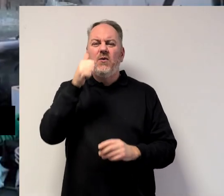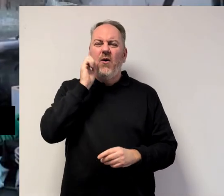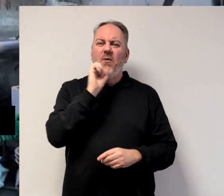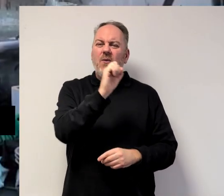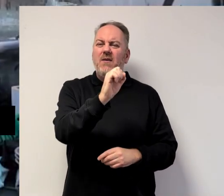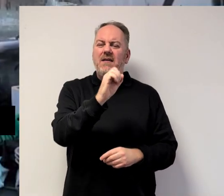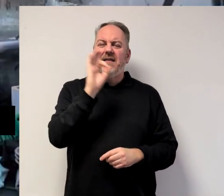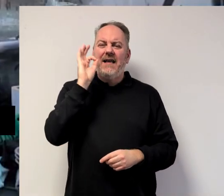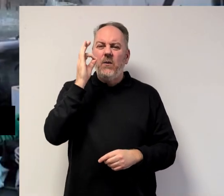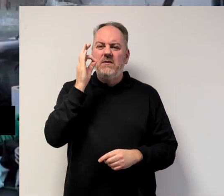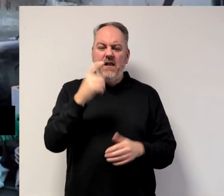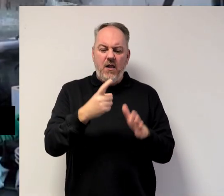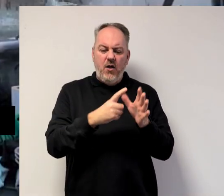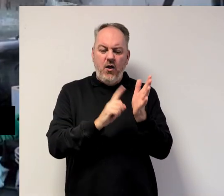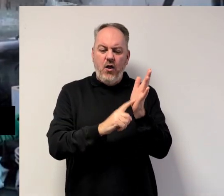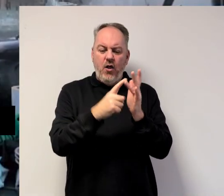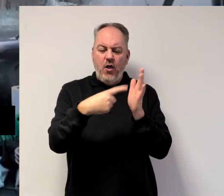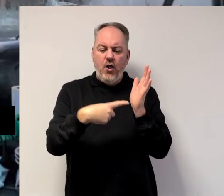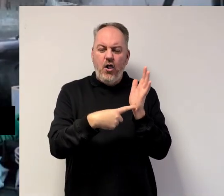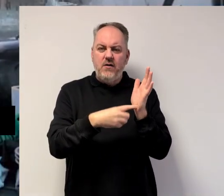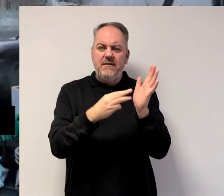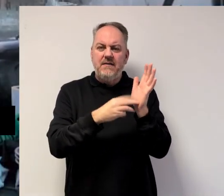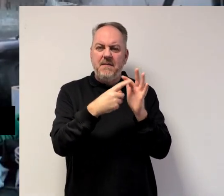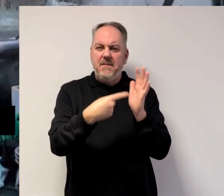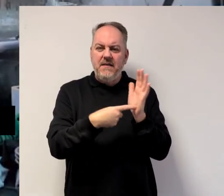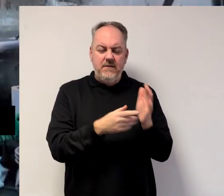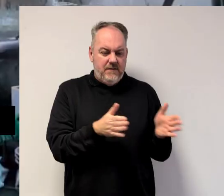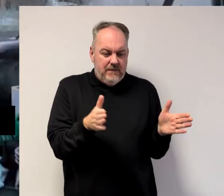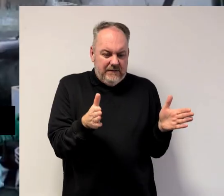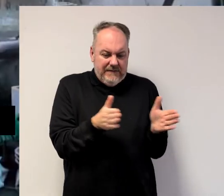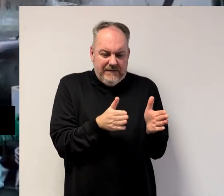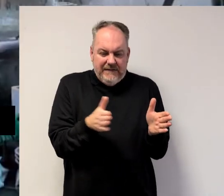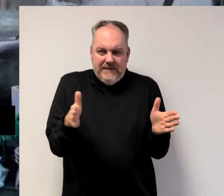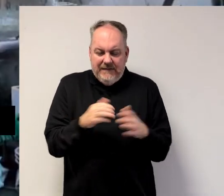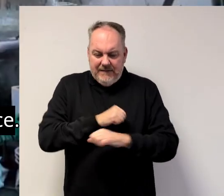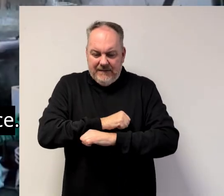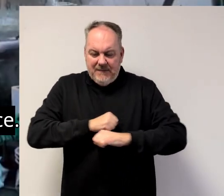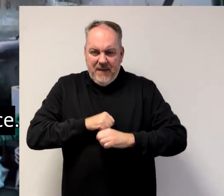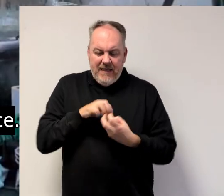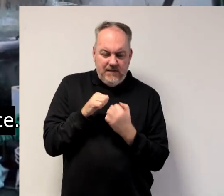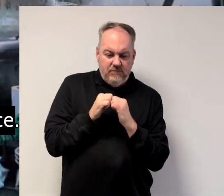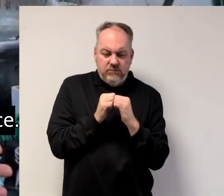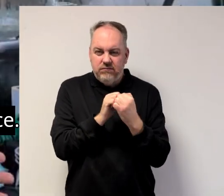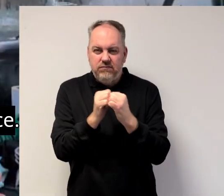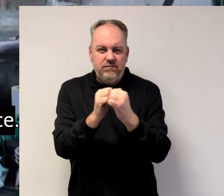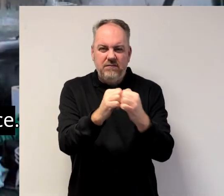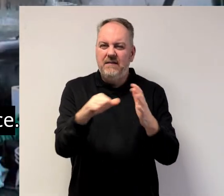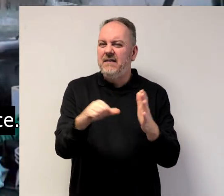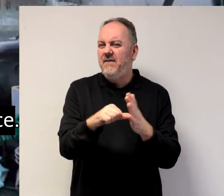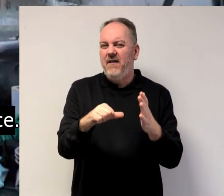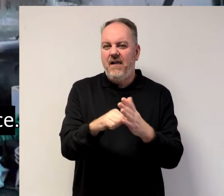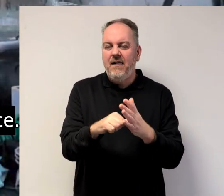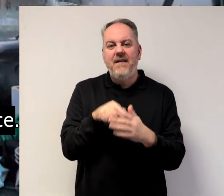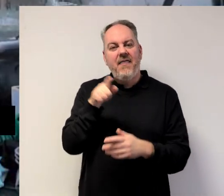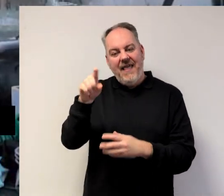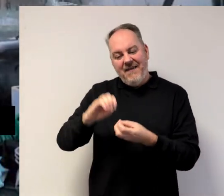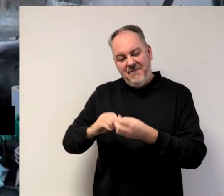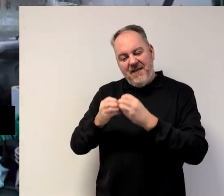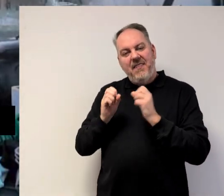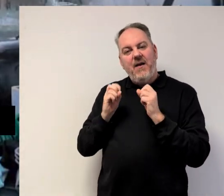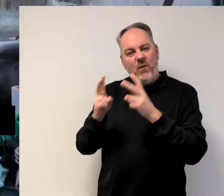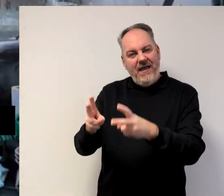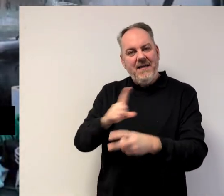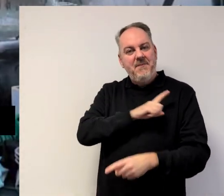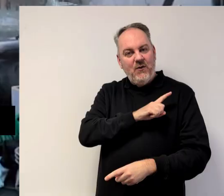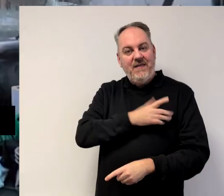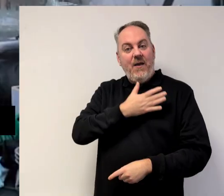really if that's designed for that person and they want the maximum growing space,